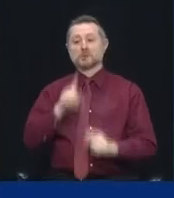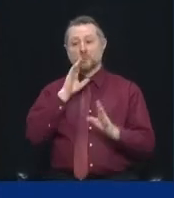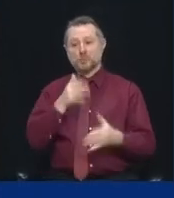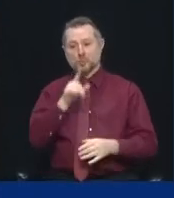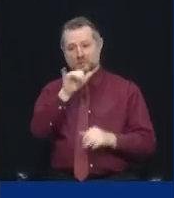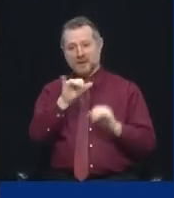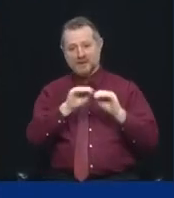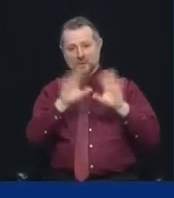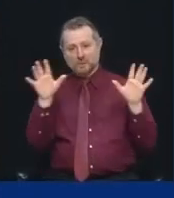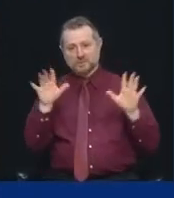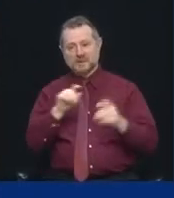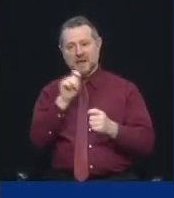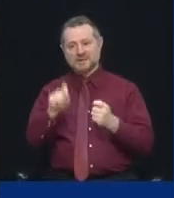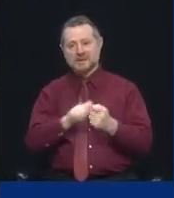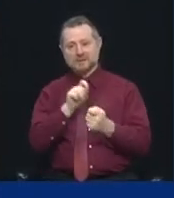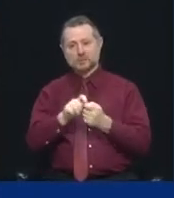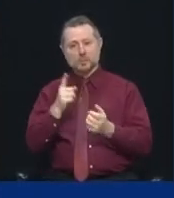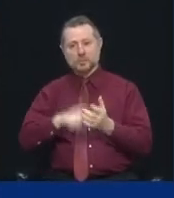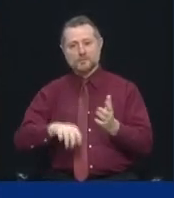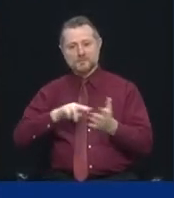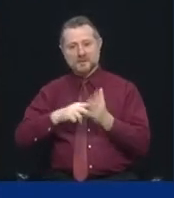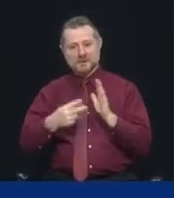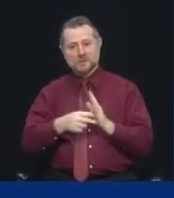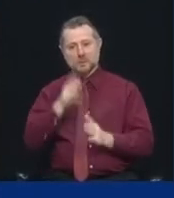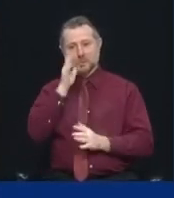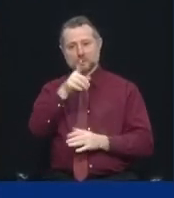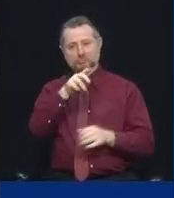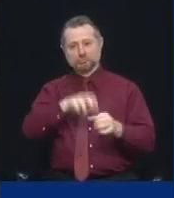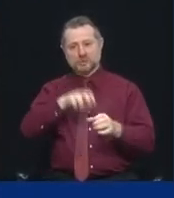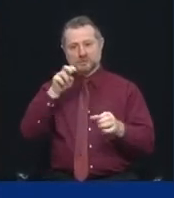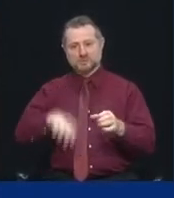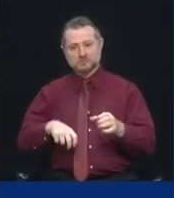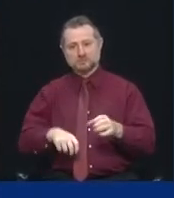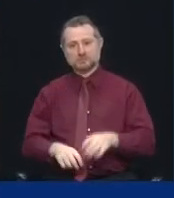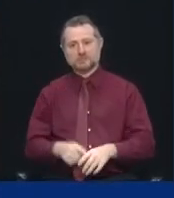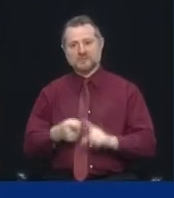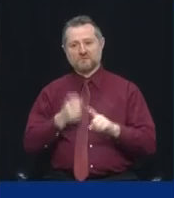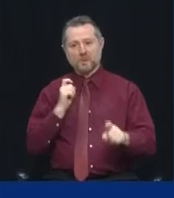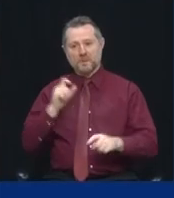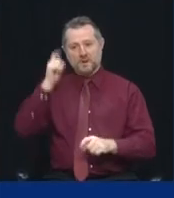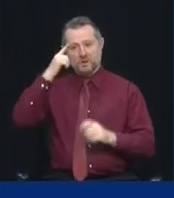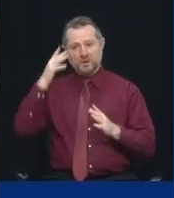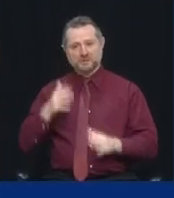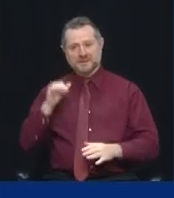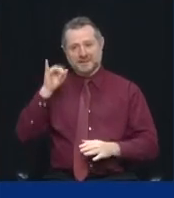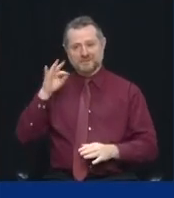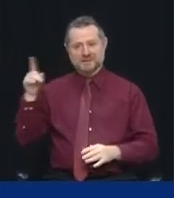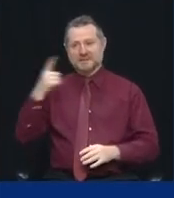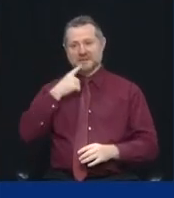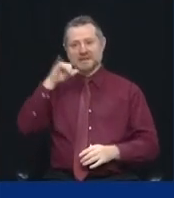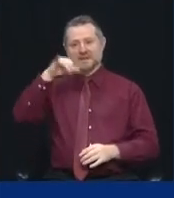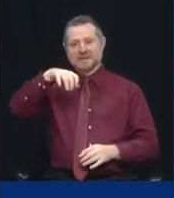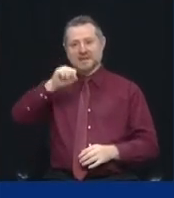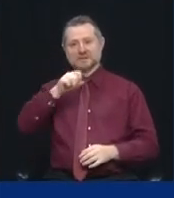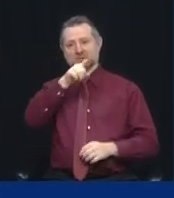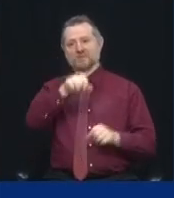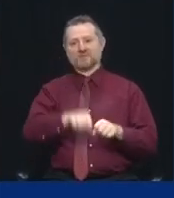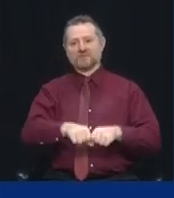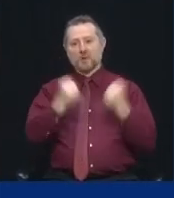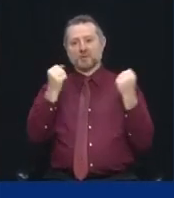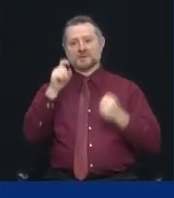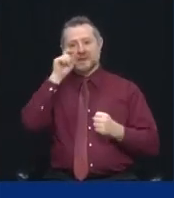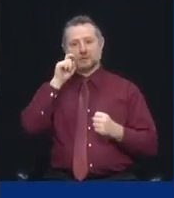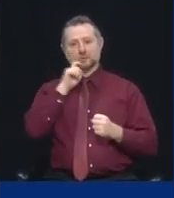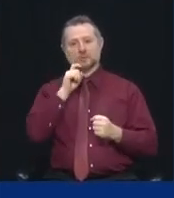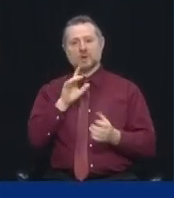clarify exactly what that means? Will you resign from office if she concludes you did violate the sexual